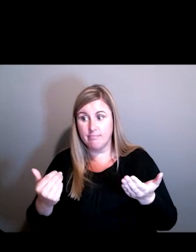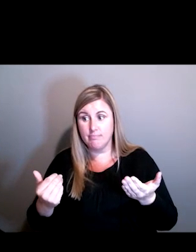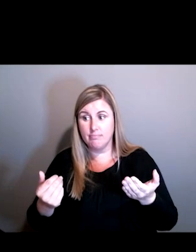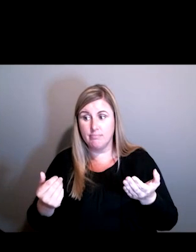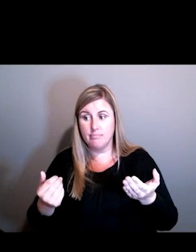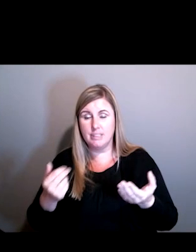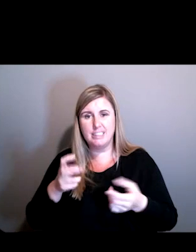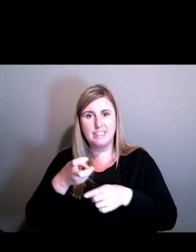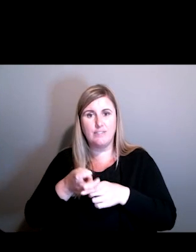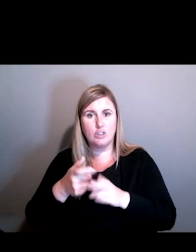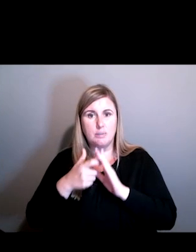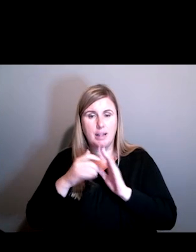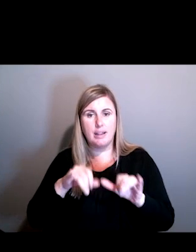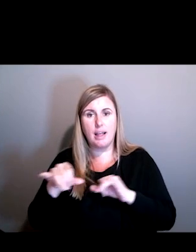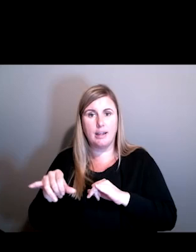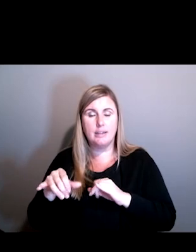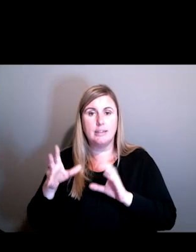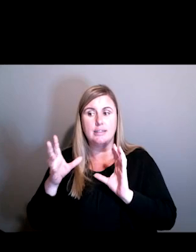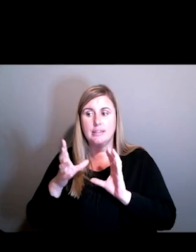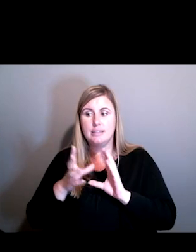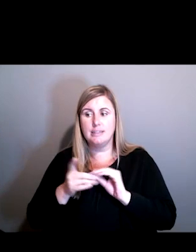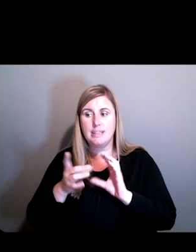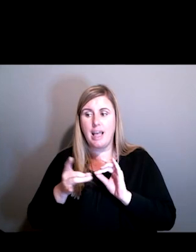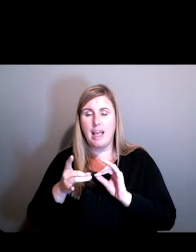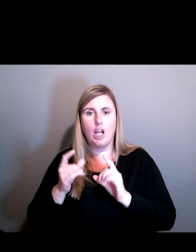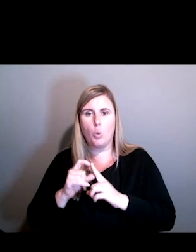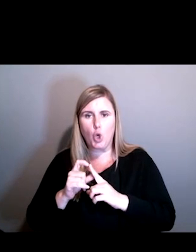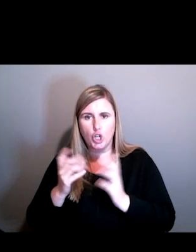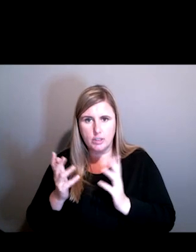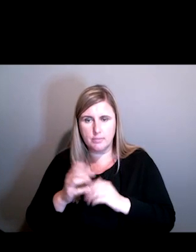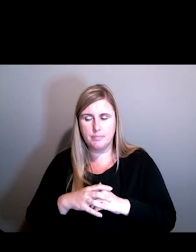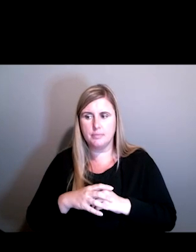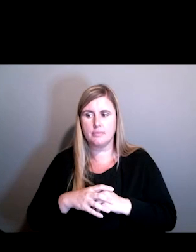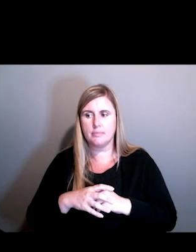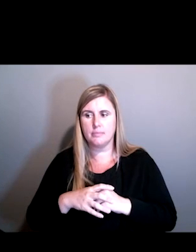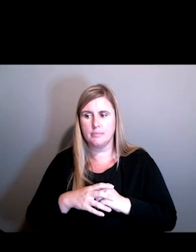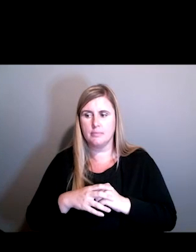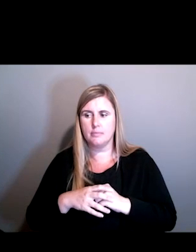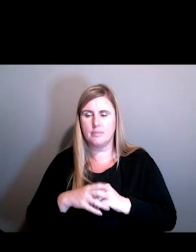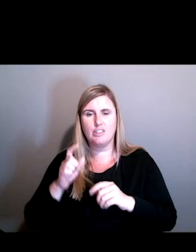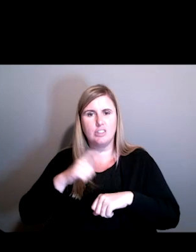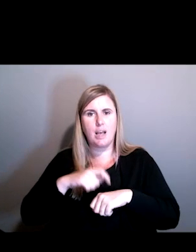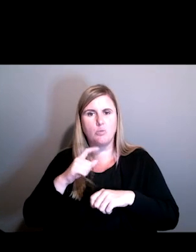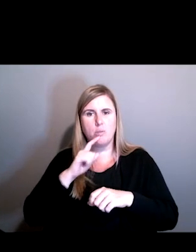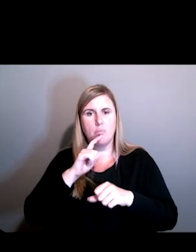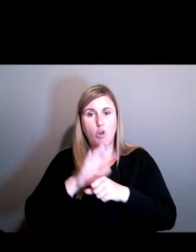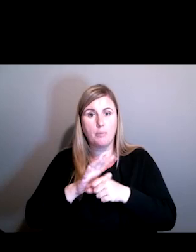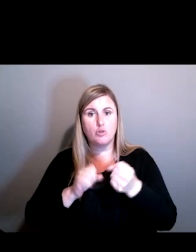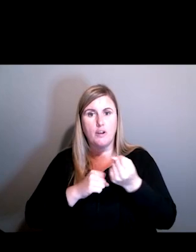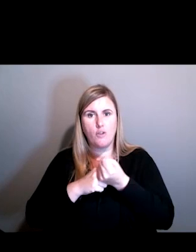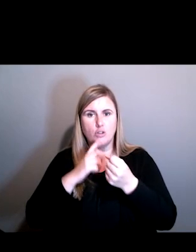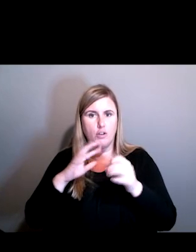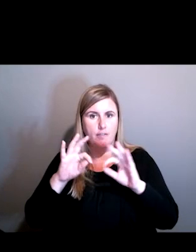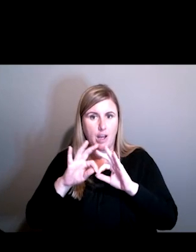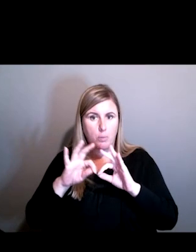engage in a difficult demand, such as saying a word. So these are times where promise